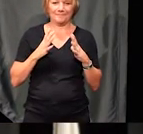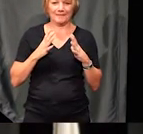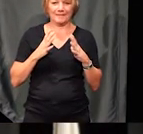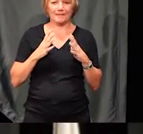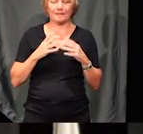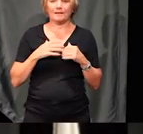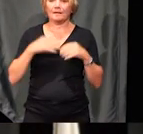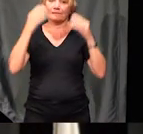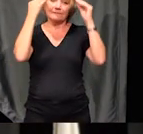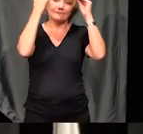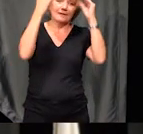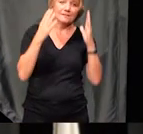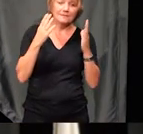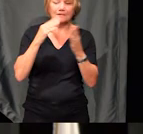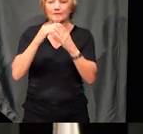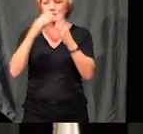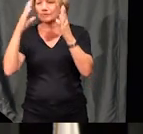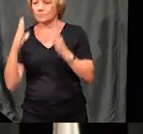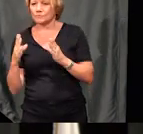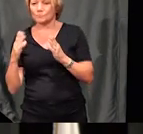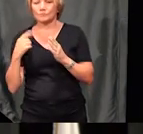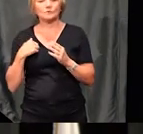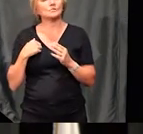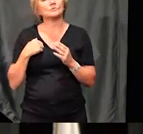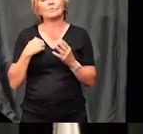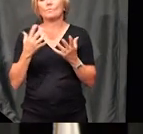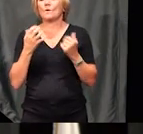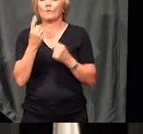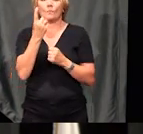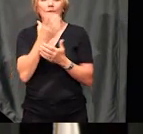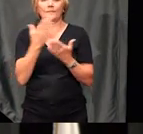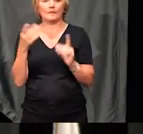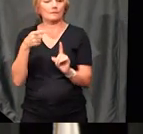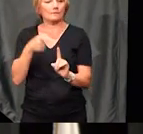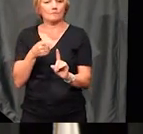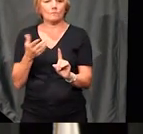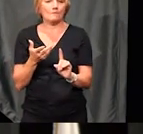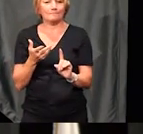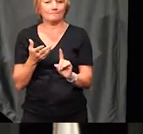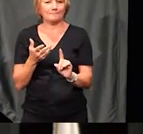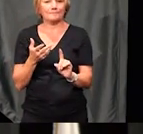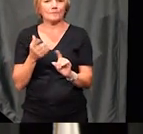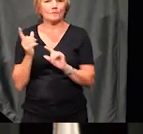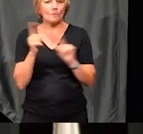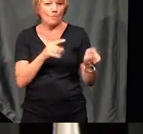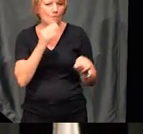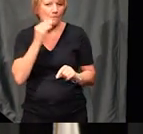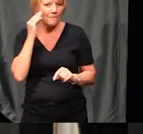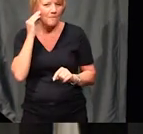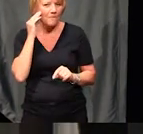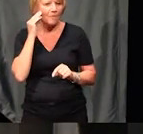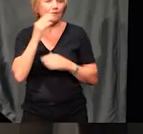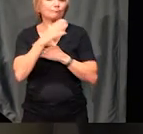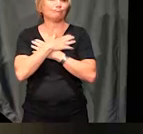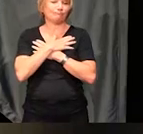Faculty and students wanted just one thing, to go home and relax.